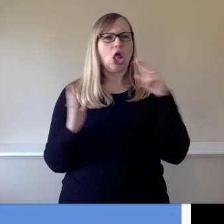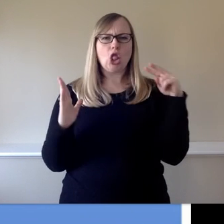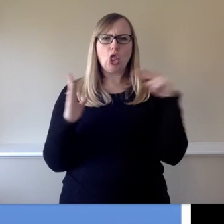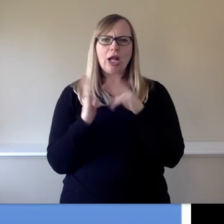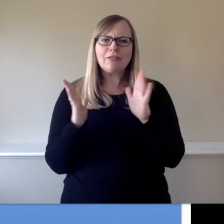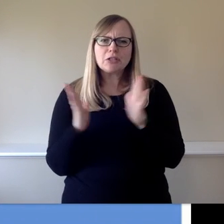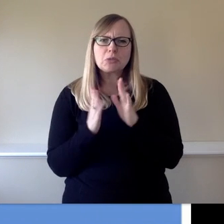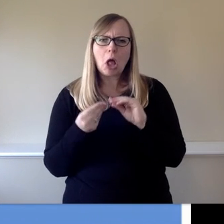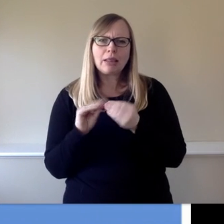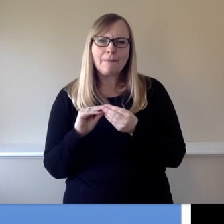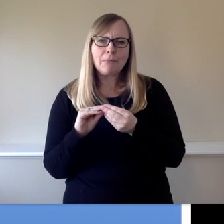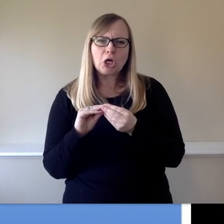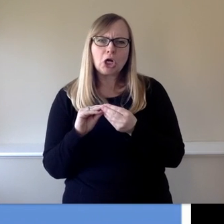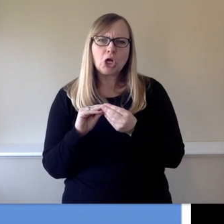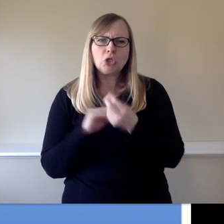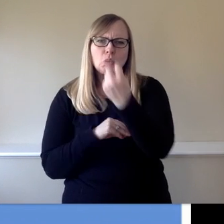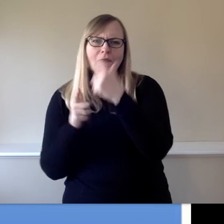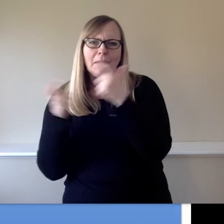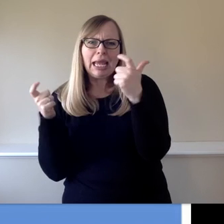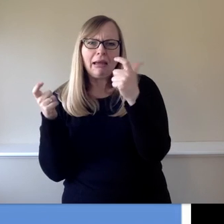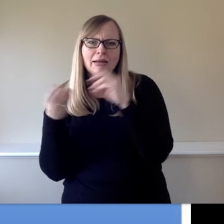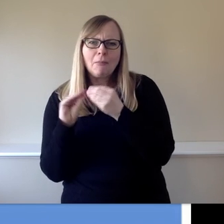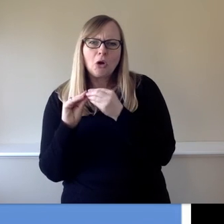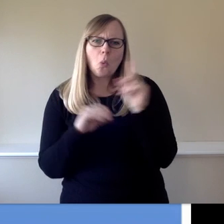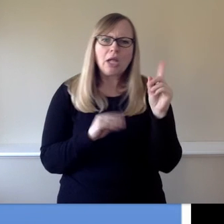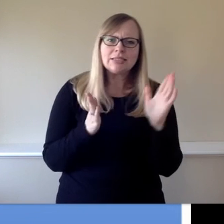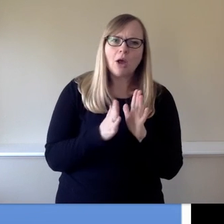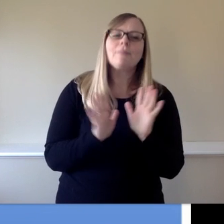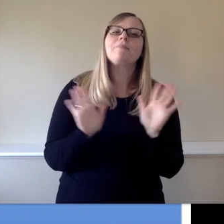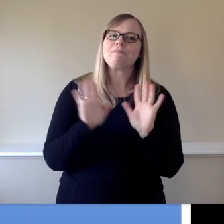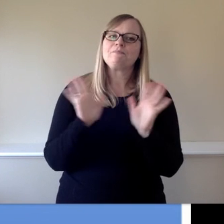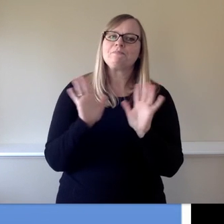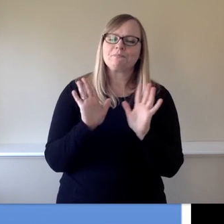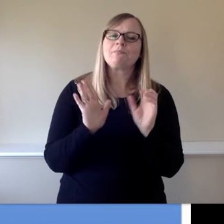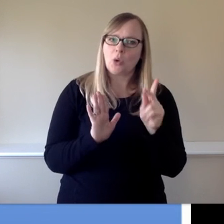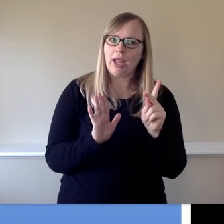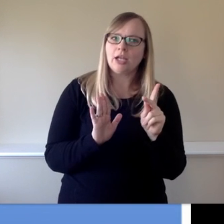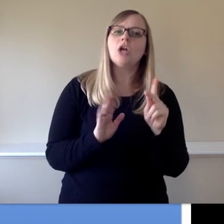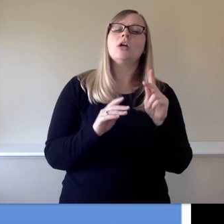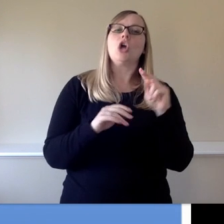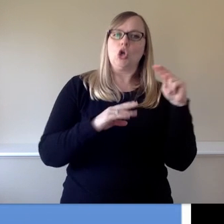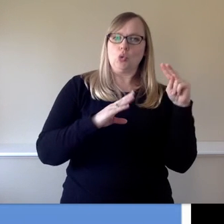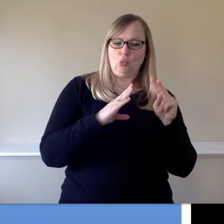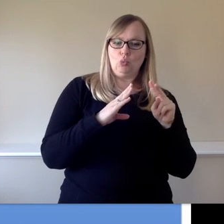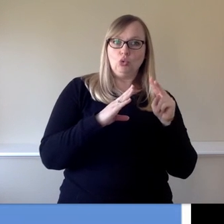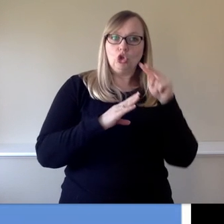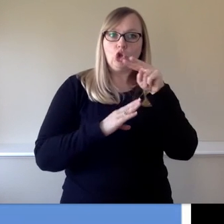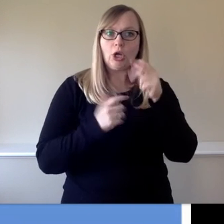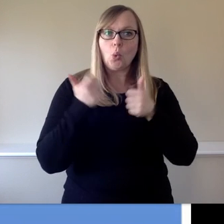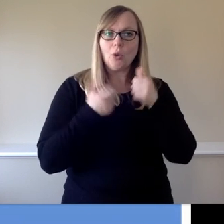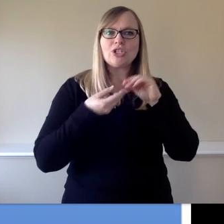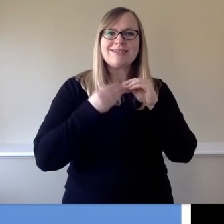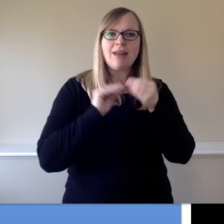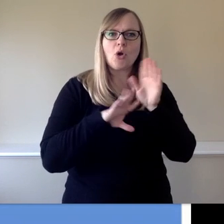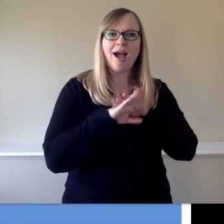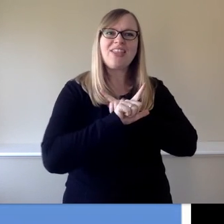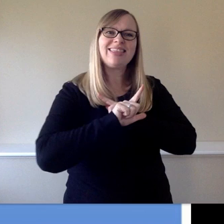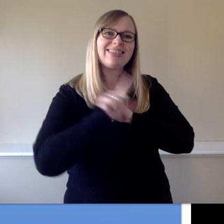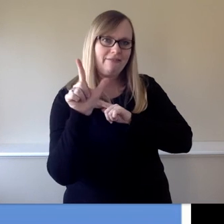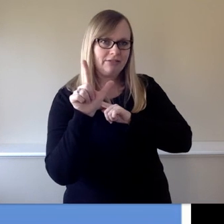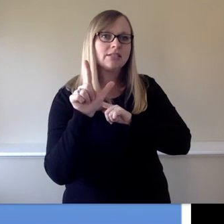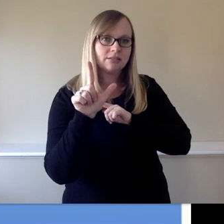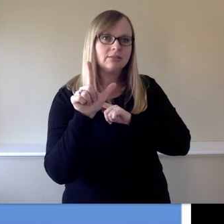it's the number to the left. So it just is barely past because we go clockwise. It moves clockwise. So from 12 to